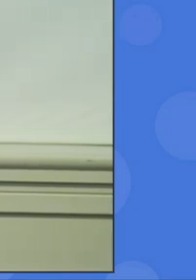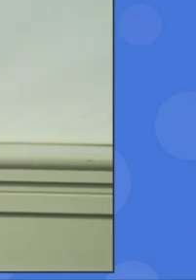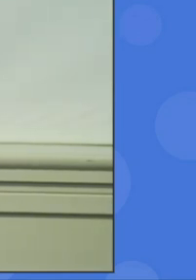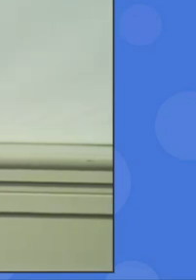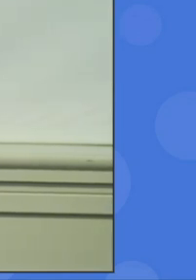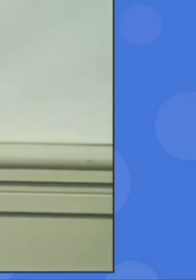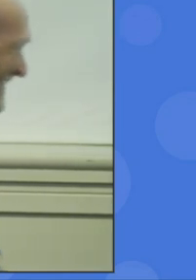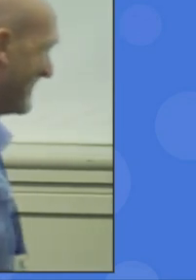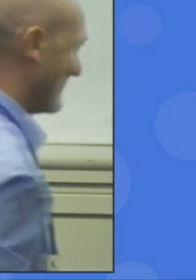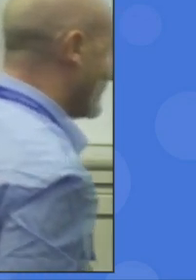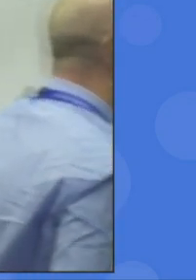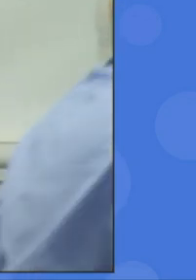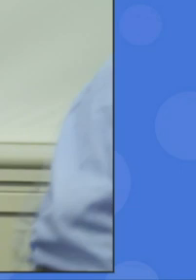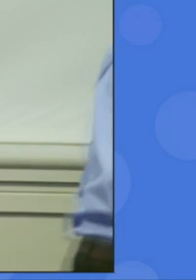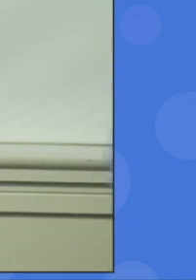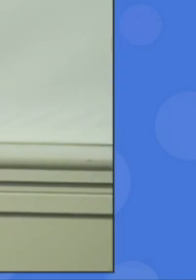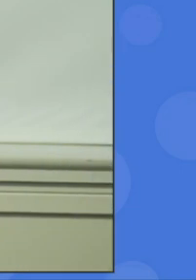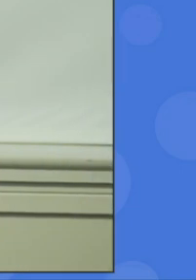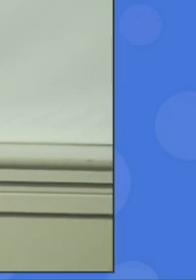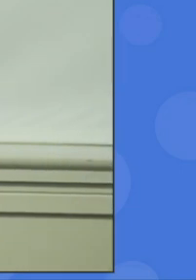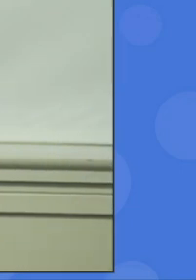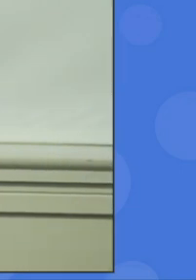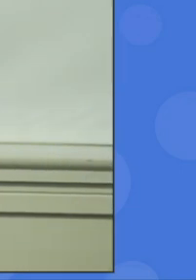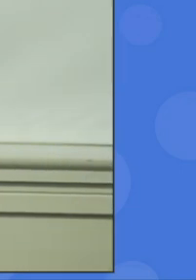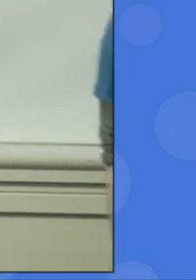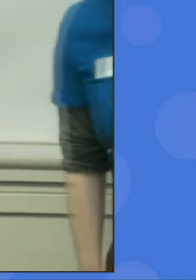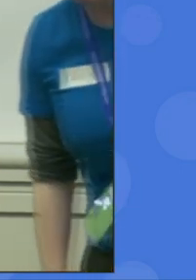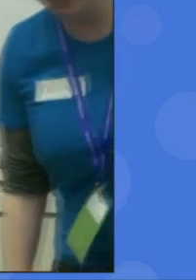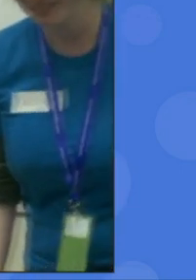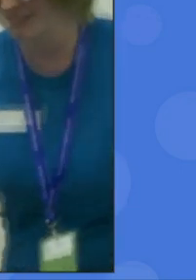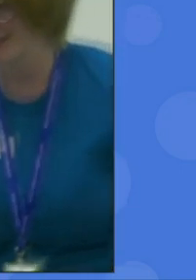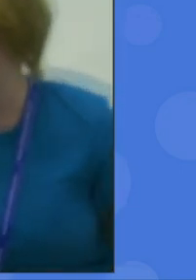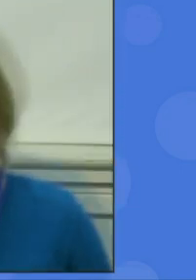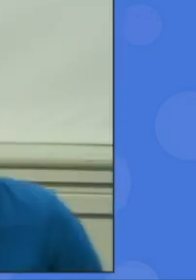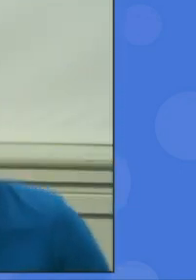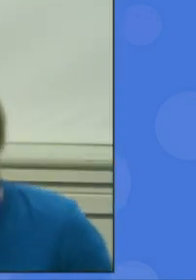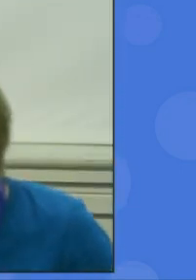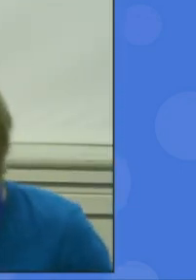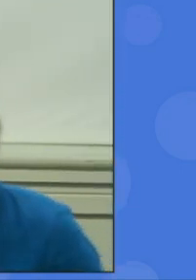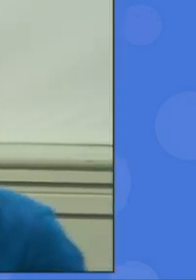We'll be right back.